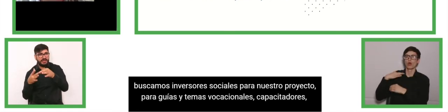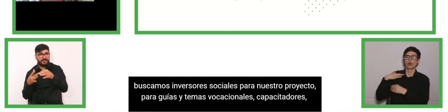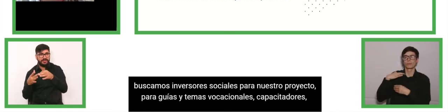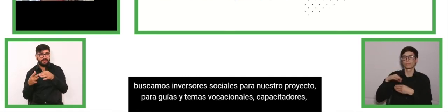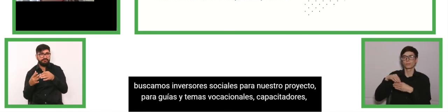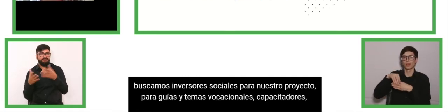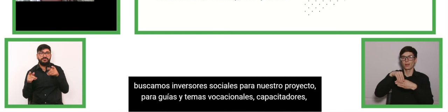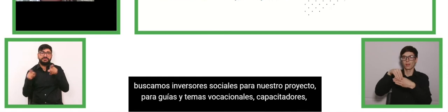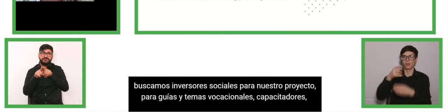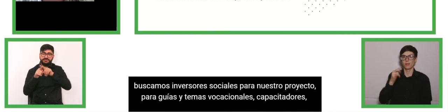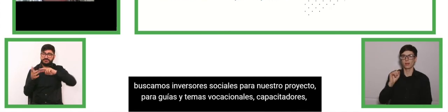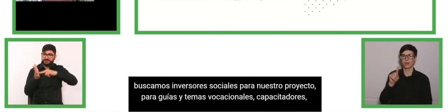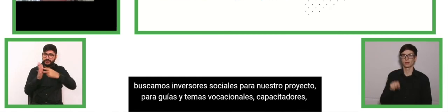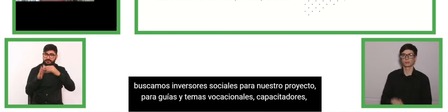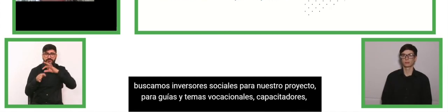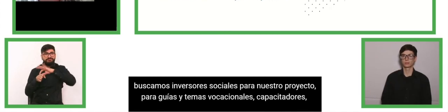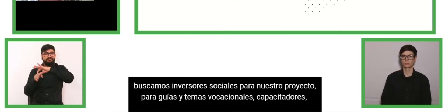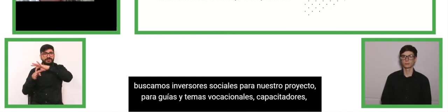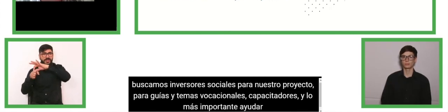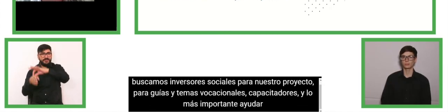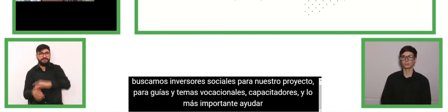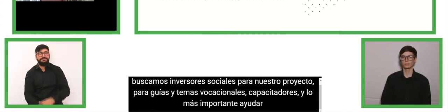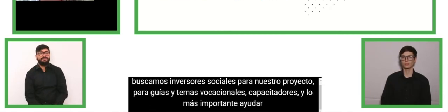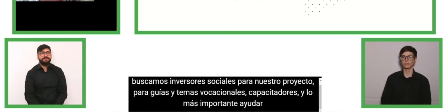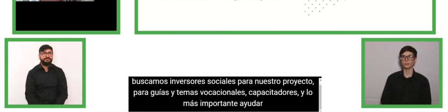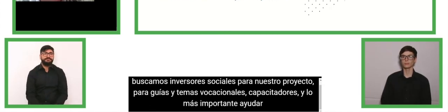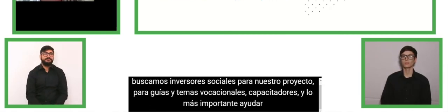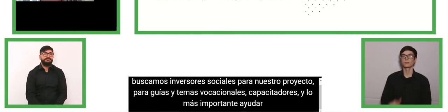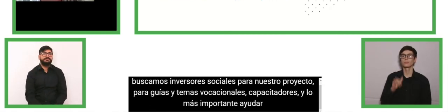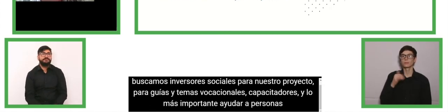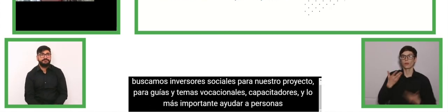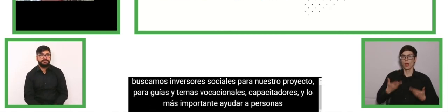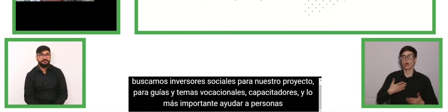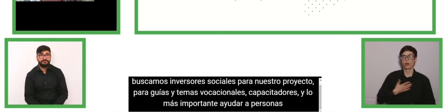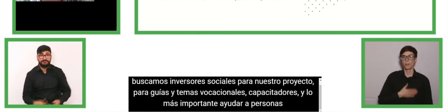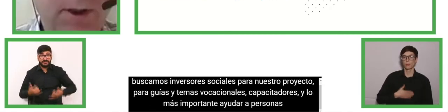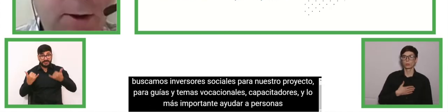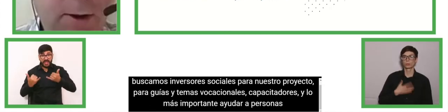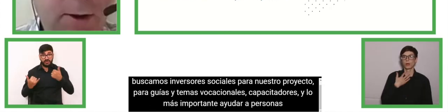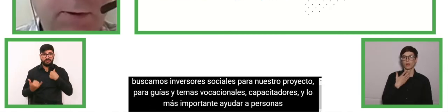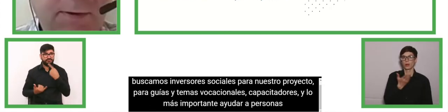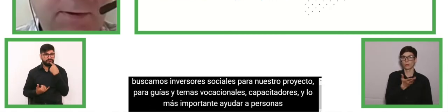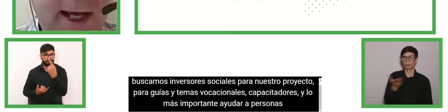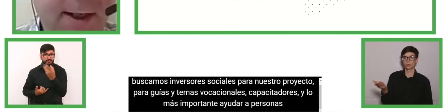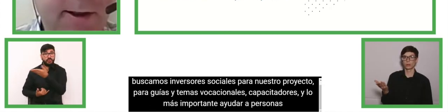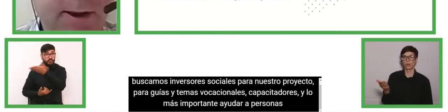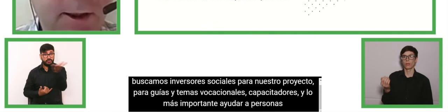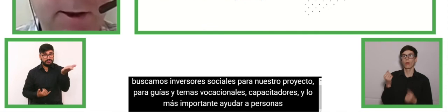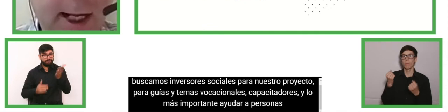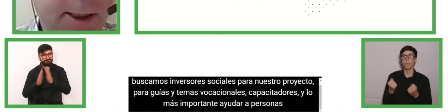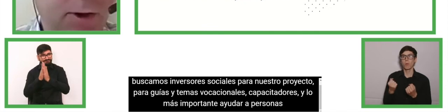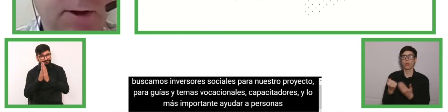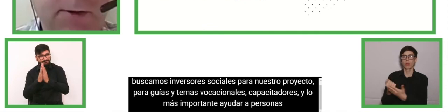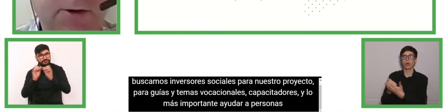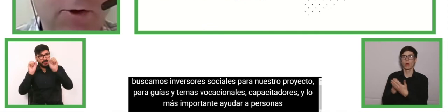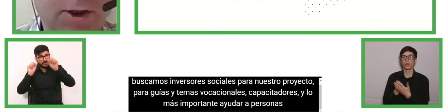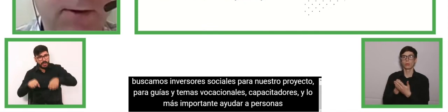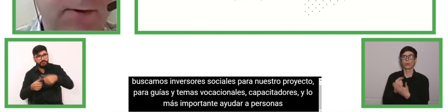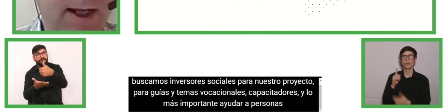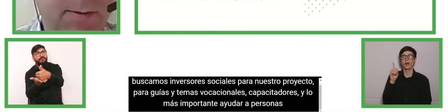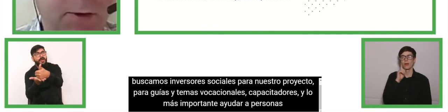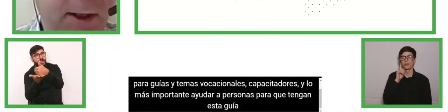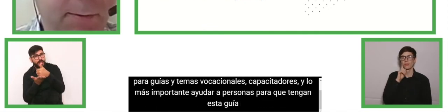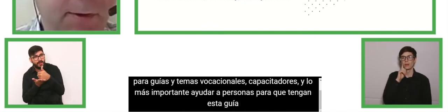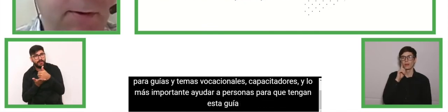Now we would like that you join us in setting a new inclusive standard in cultural institutions